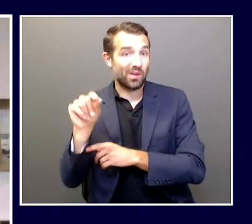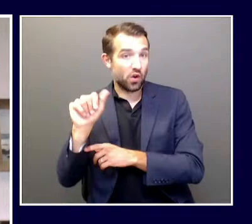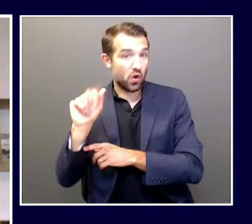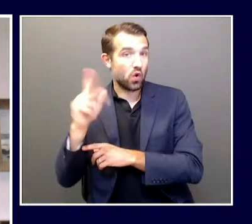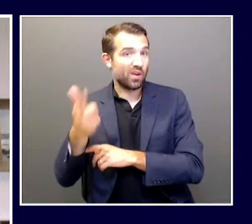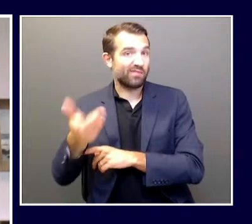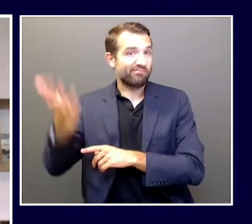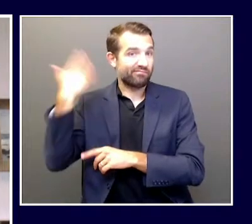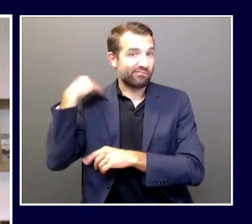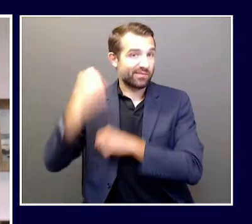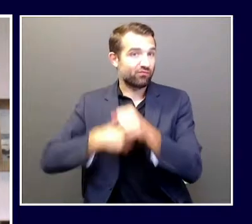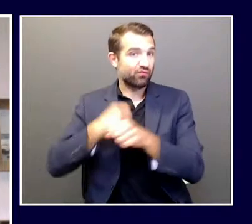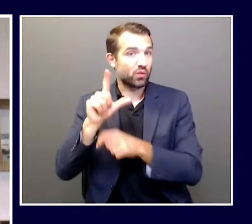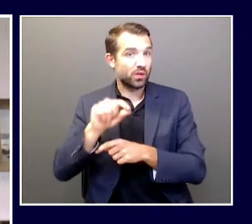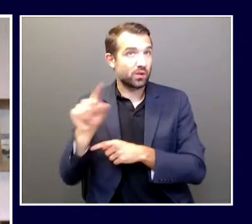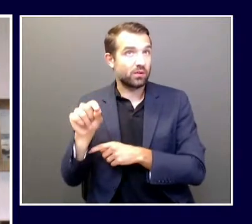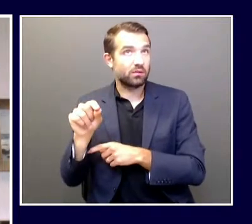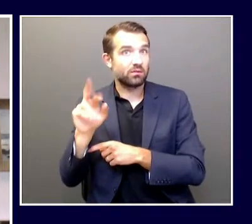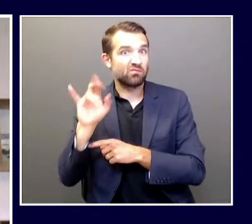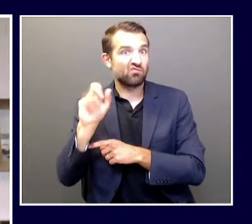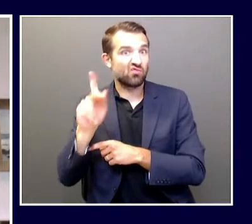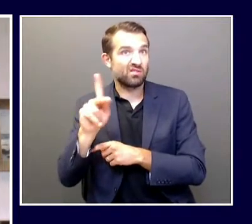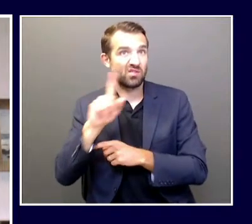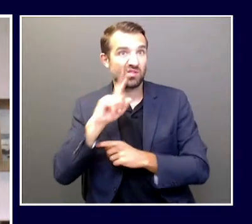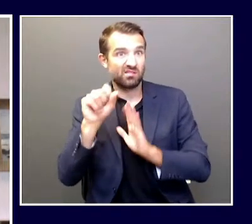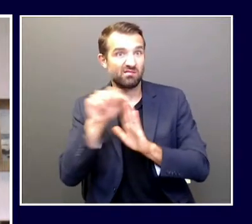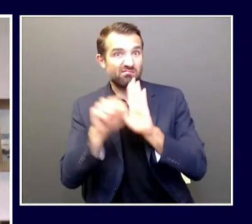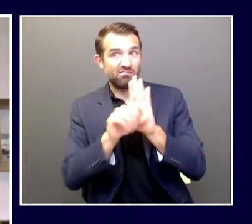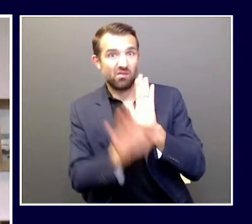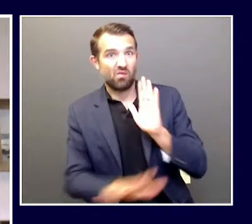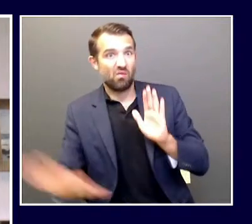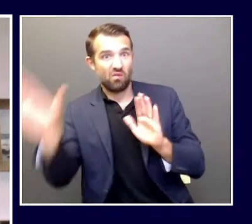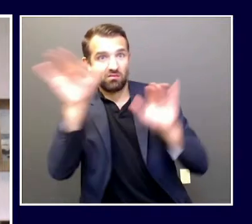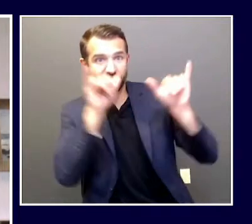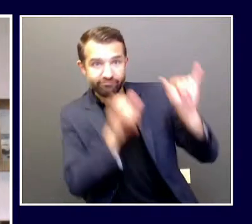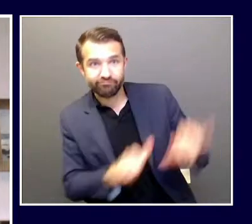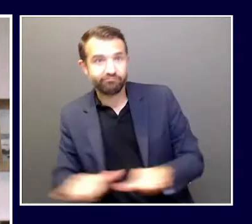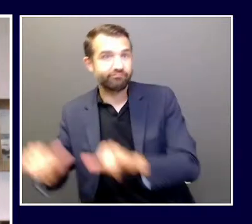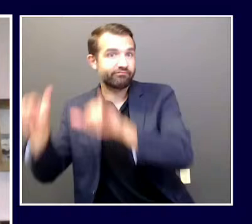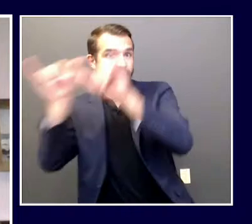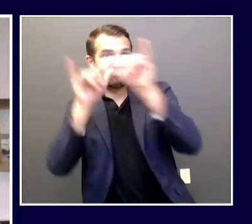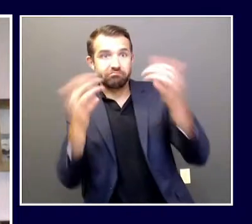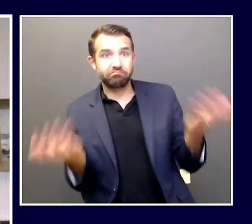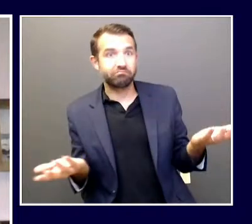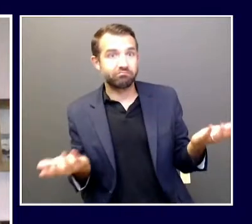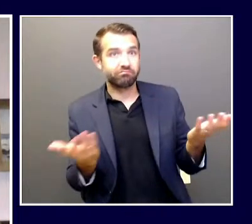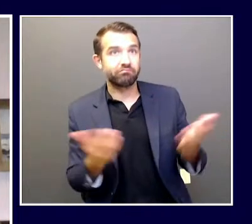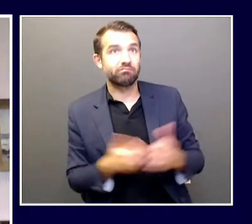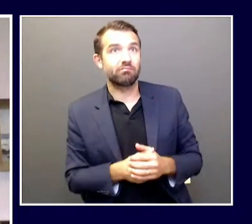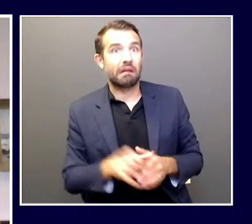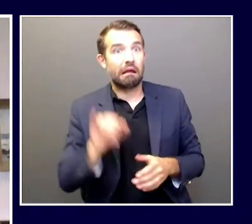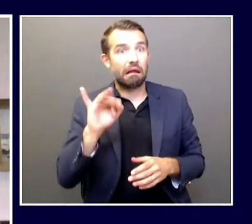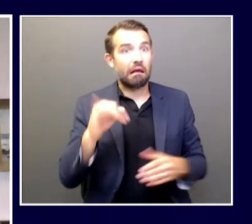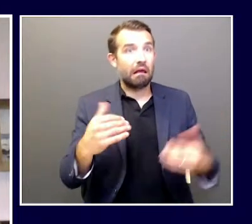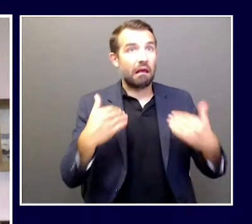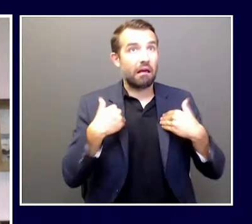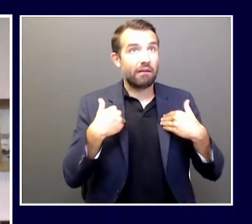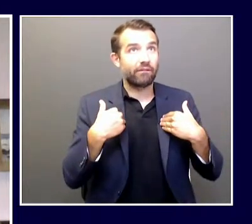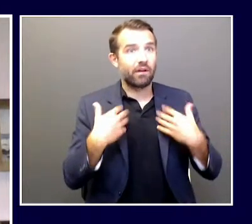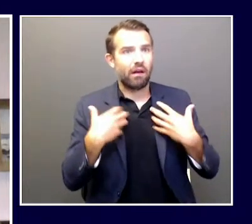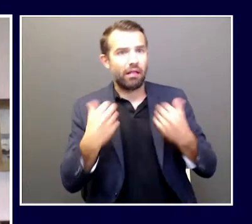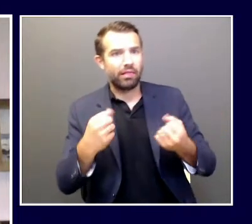same level of baseline risk. For those with chronic conditions, their risk was higher, but generally speaking, because we didn't have a